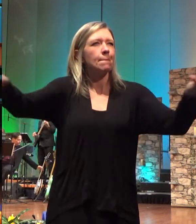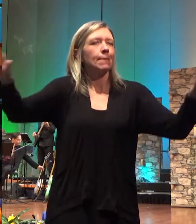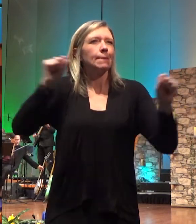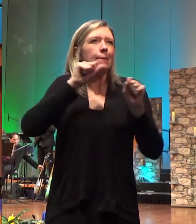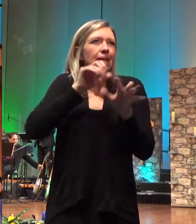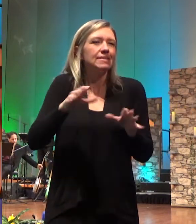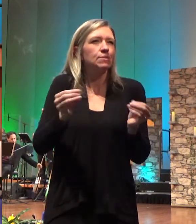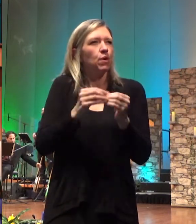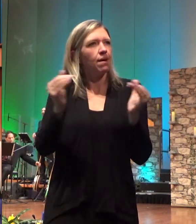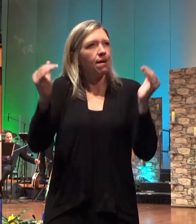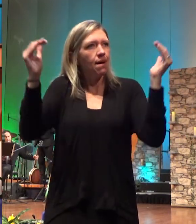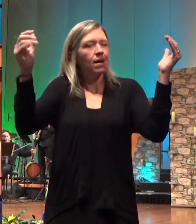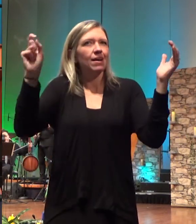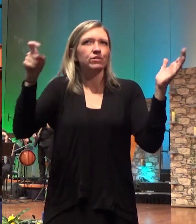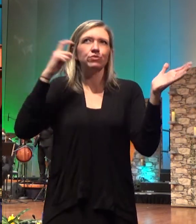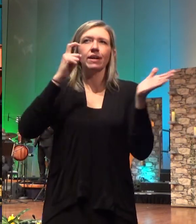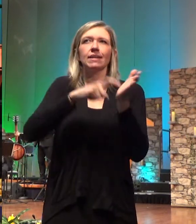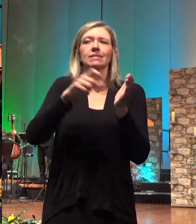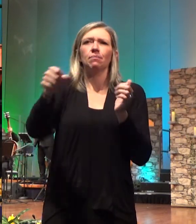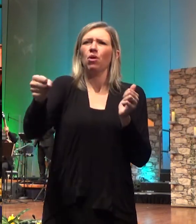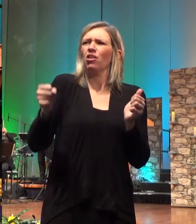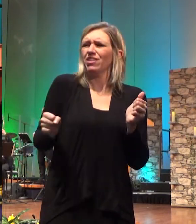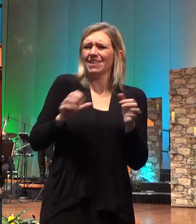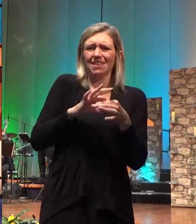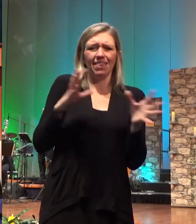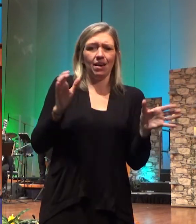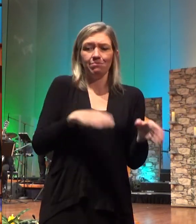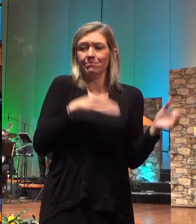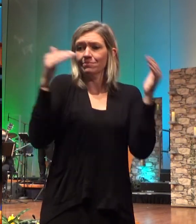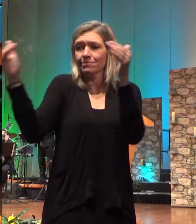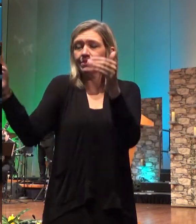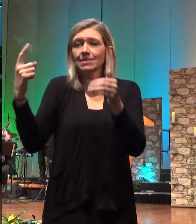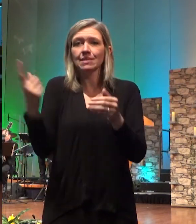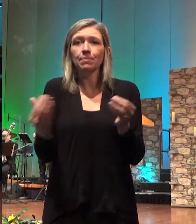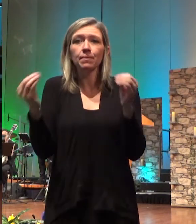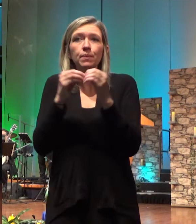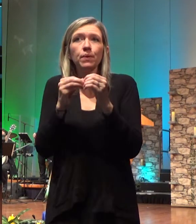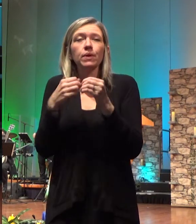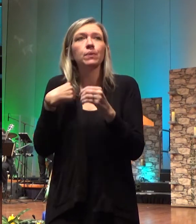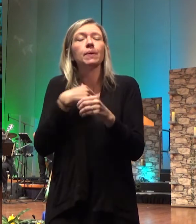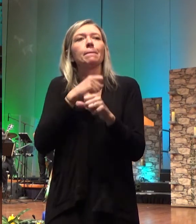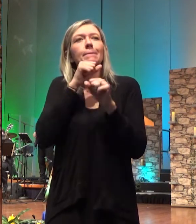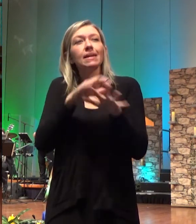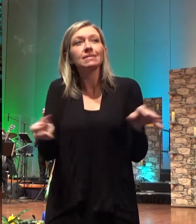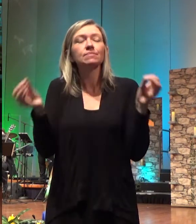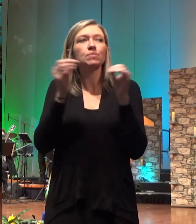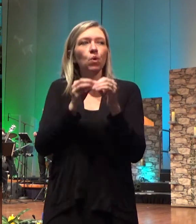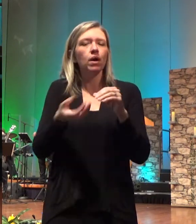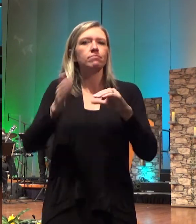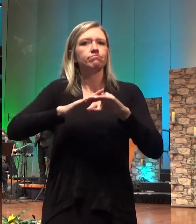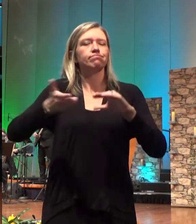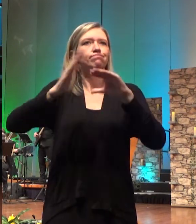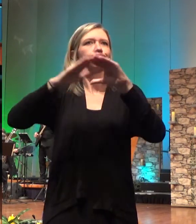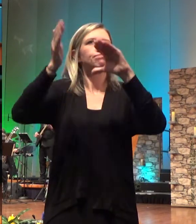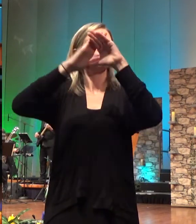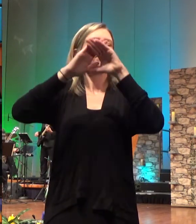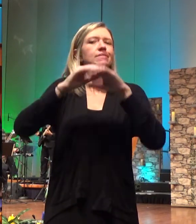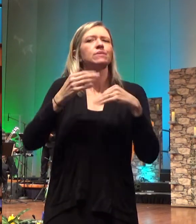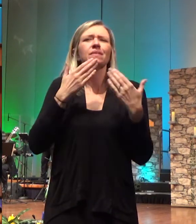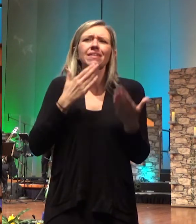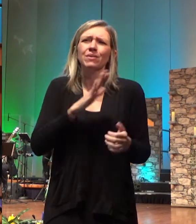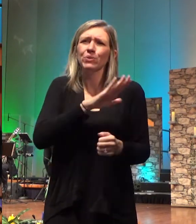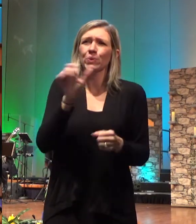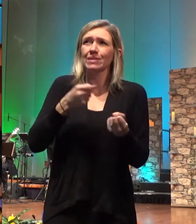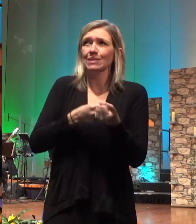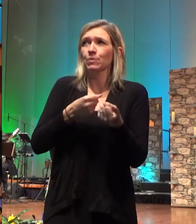levels, recognizing, it's time to pull a release on that level. Let's go to something more, that we're blessed even more and more immeasurably. So I thank you for your